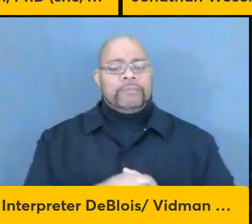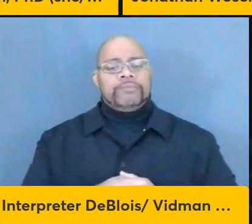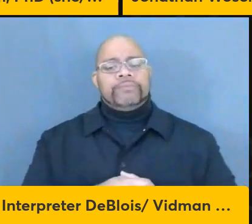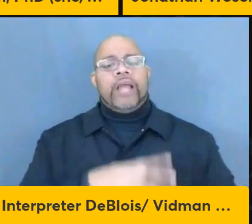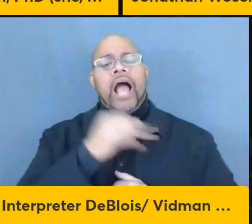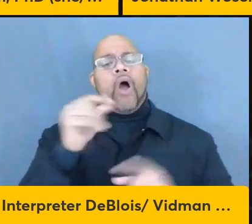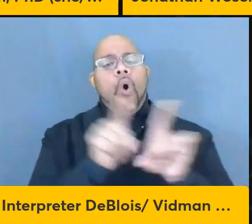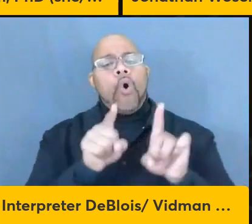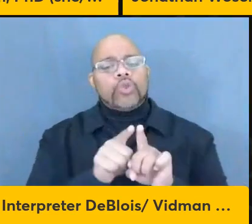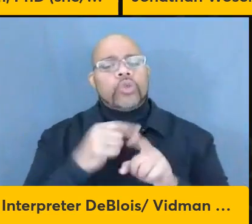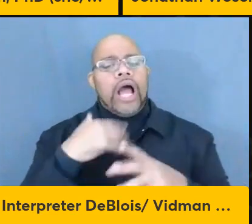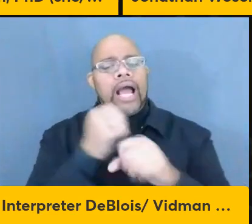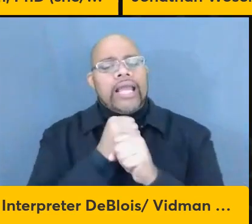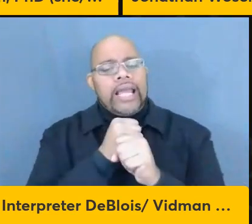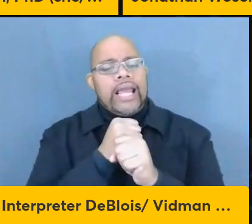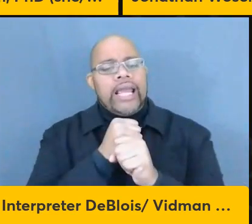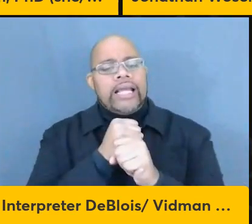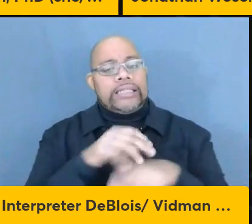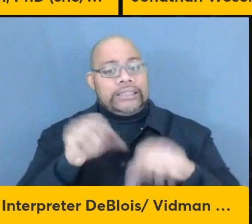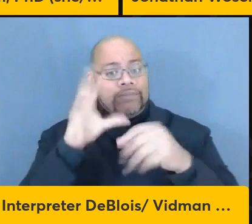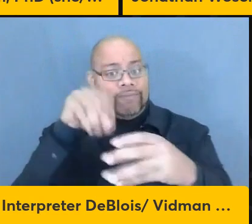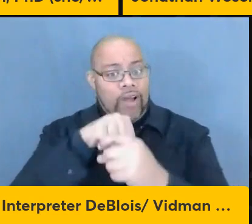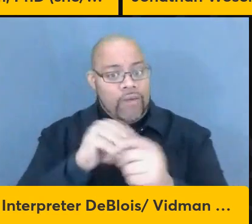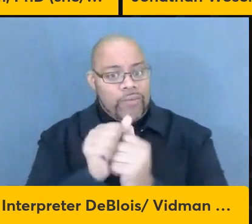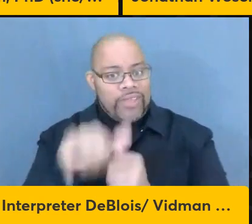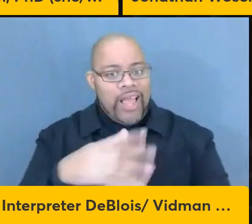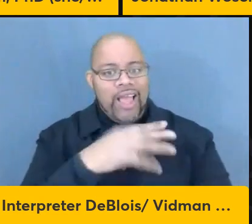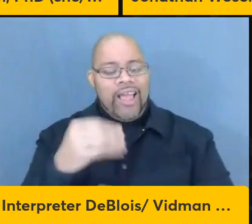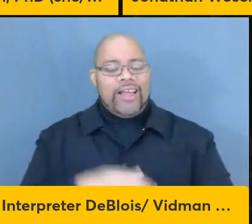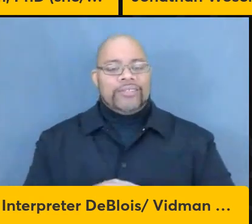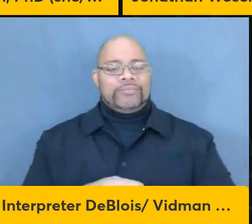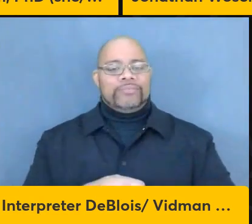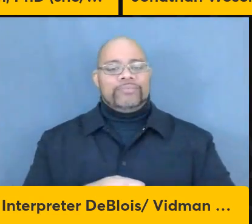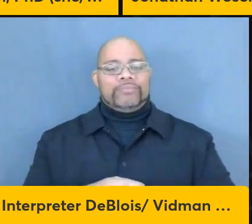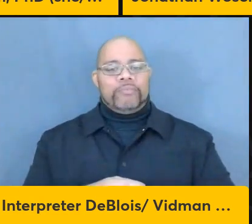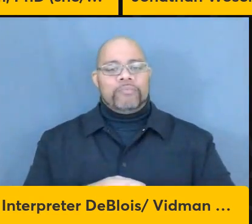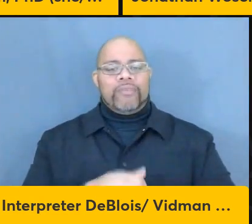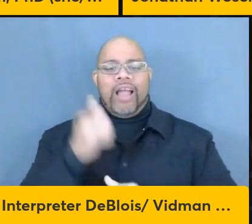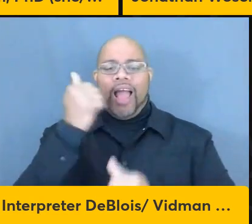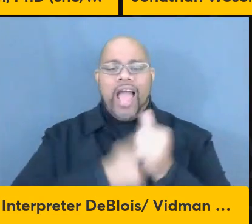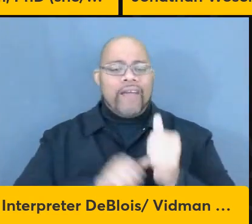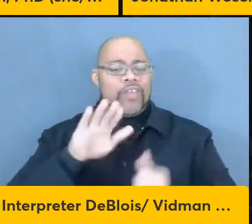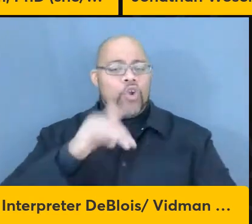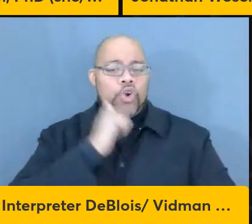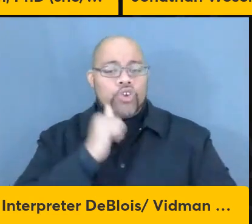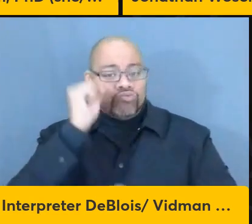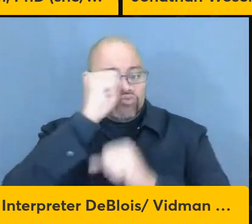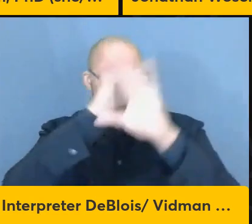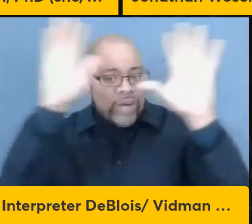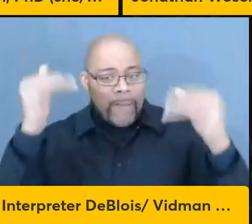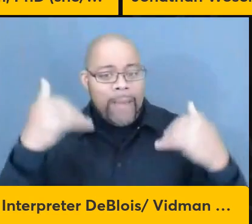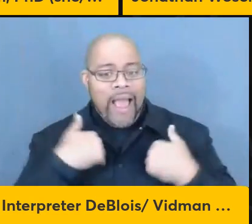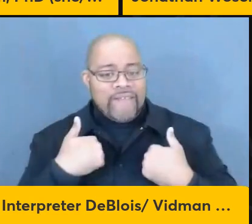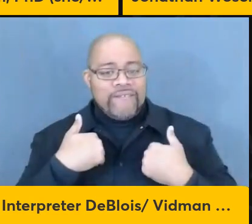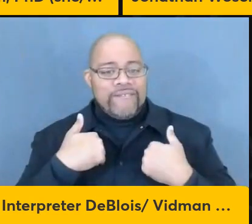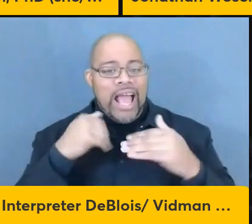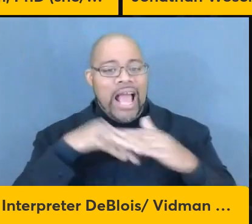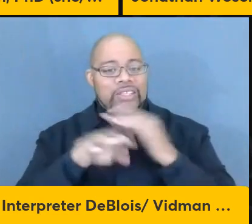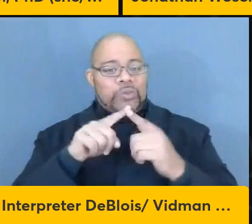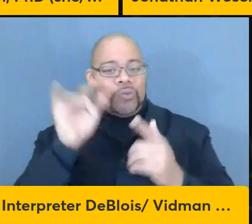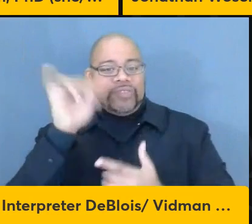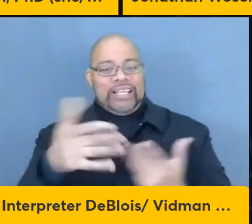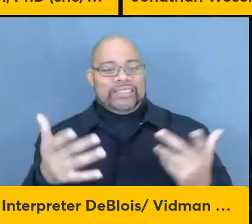And also I get to take part in it. And I think it's every little girl's dream to have, access to